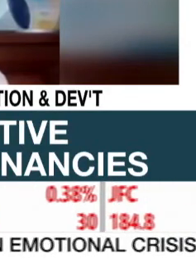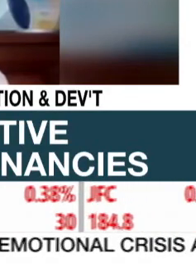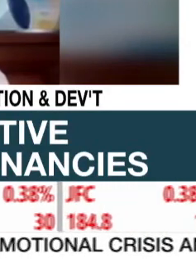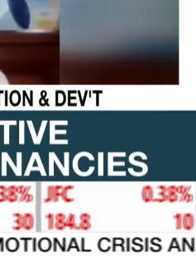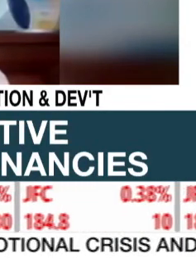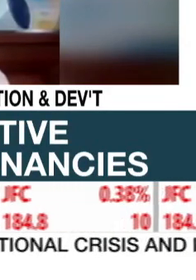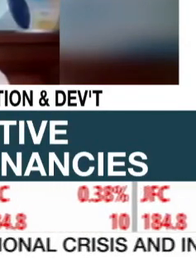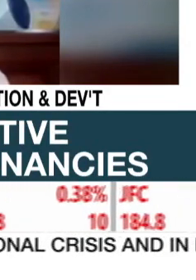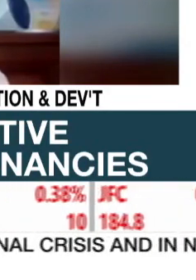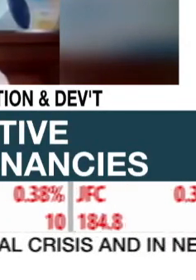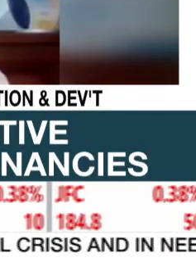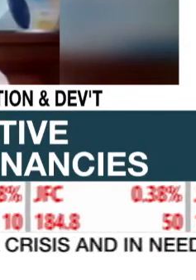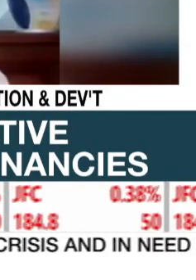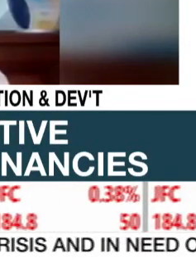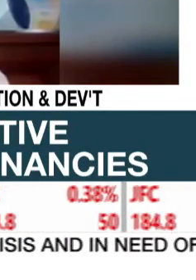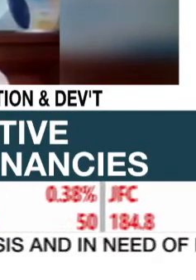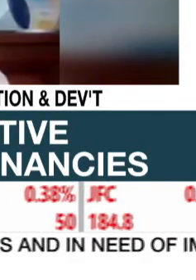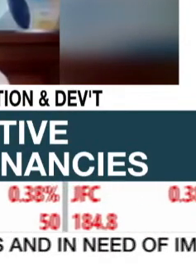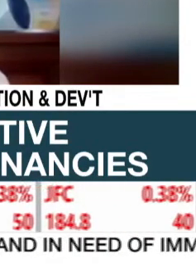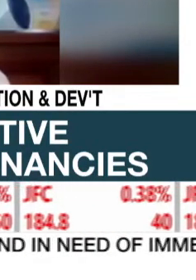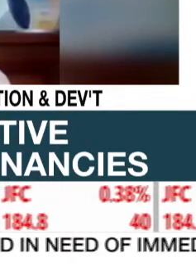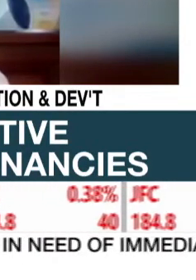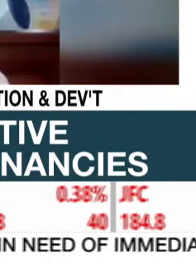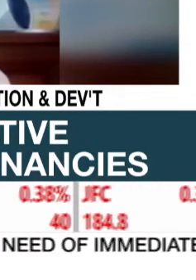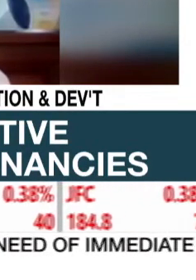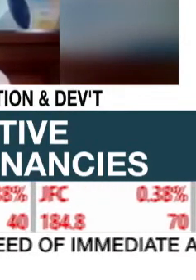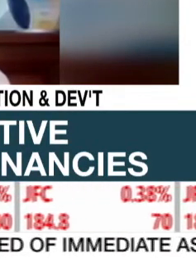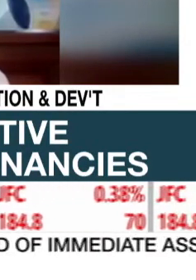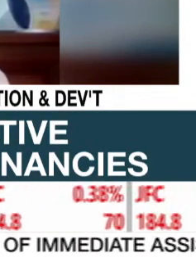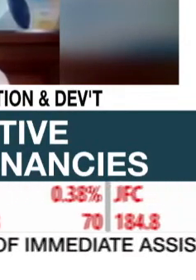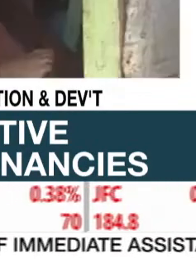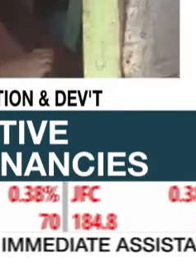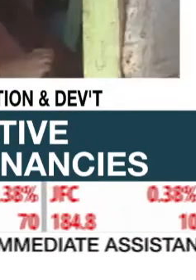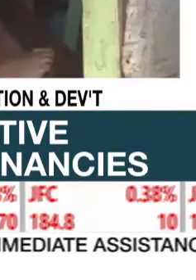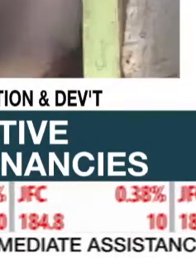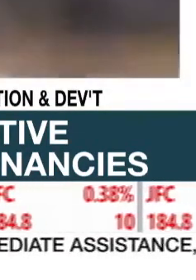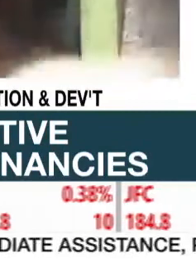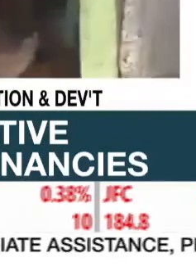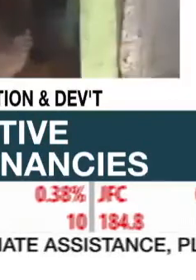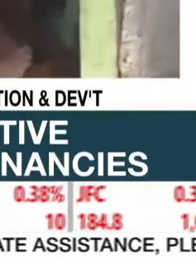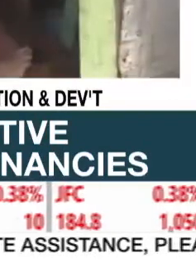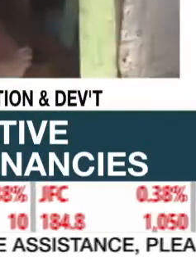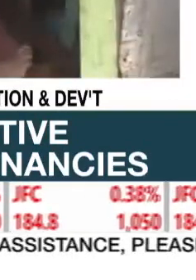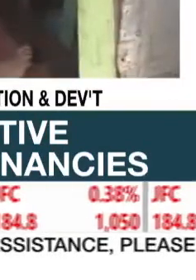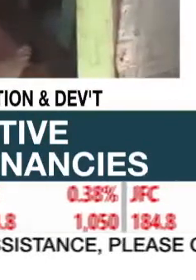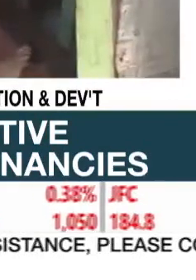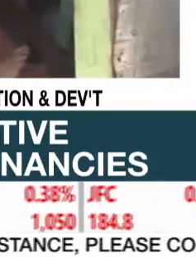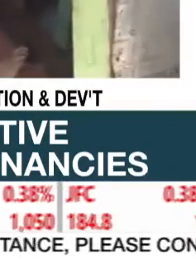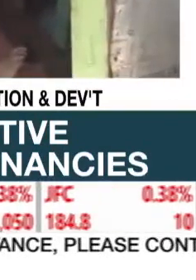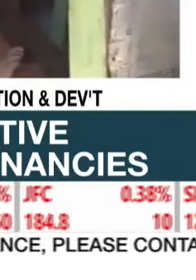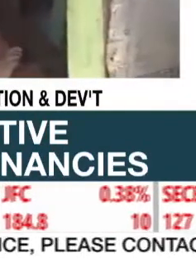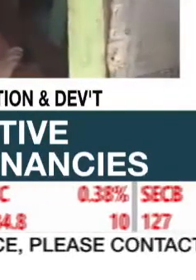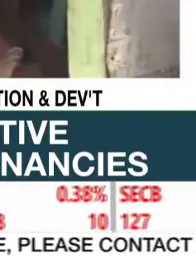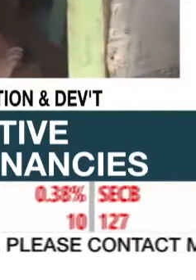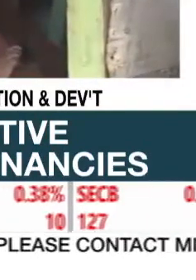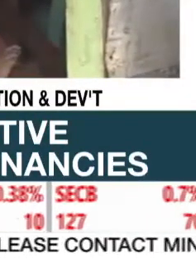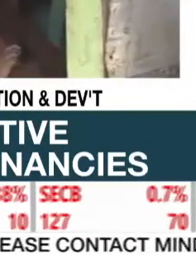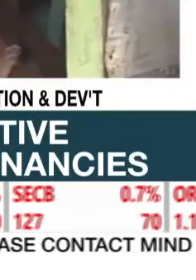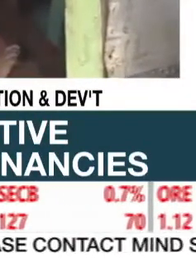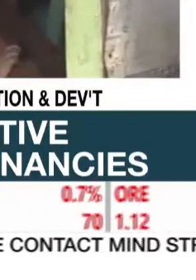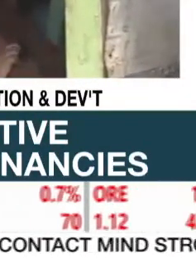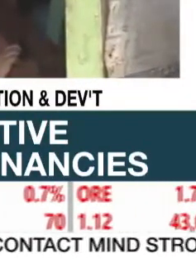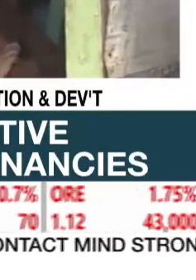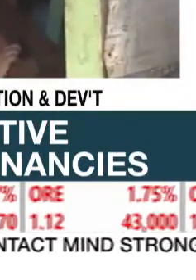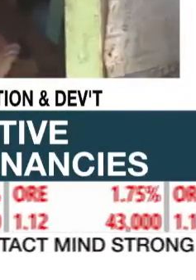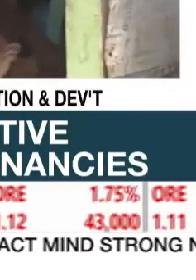when the UP Population Institute conducted the Young Adult Fertility Survey. They noted that